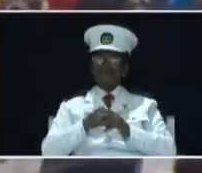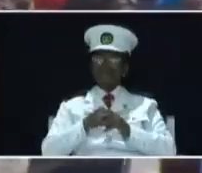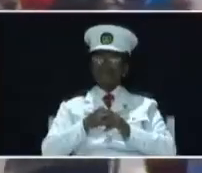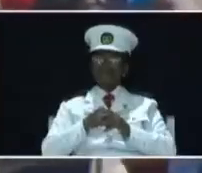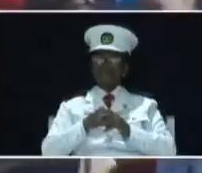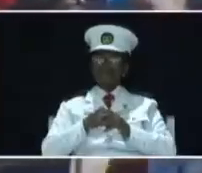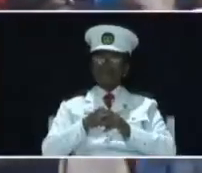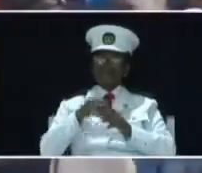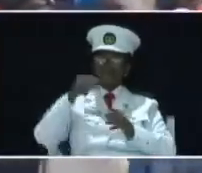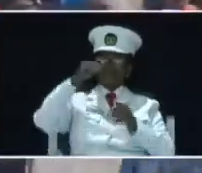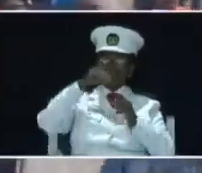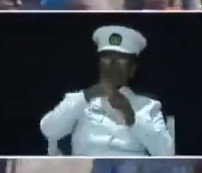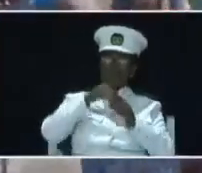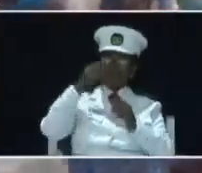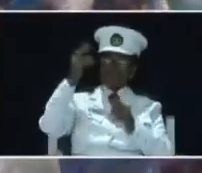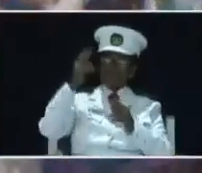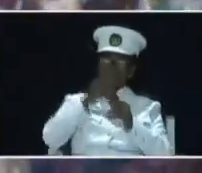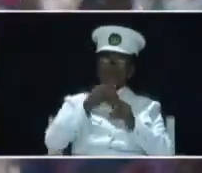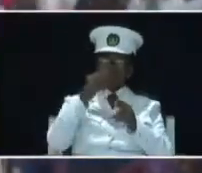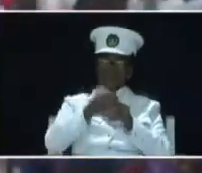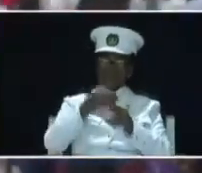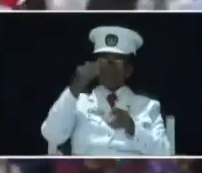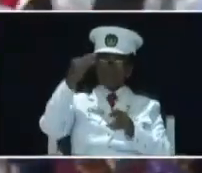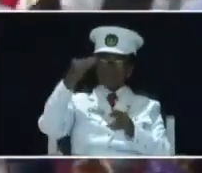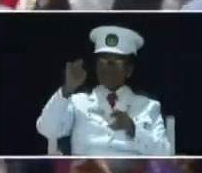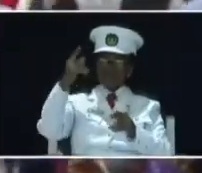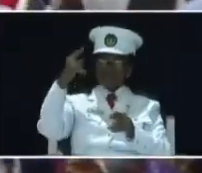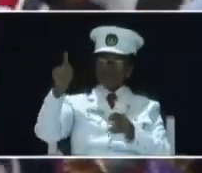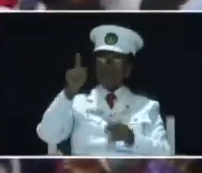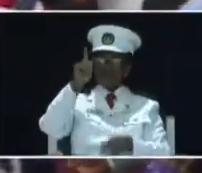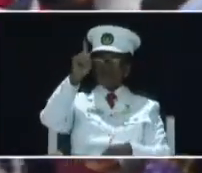In the name of the one who called me,